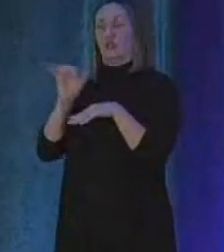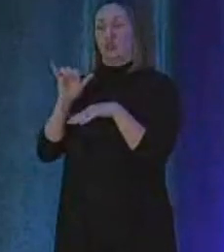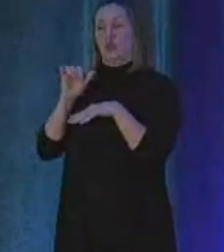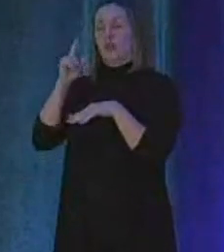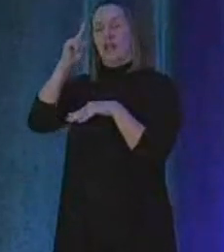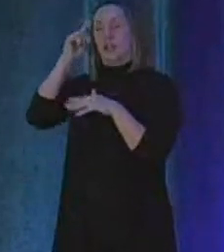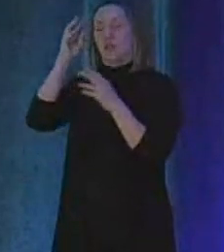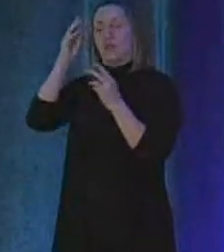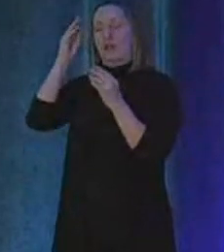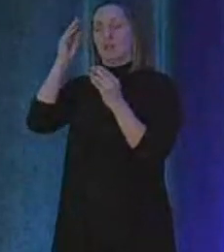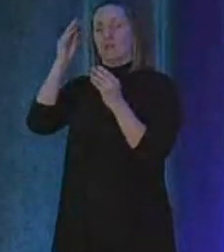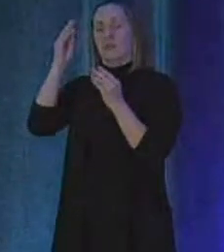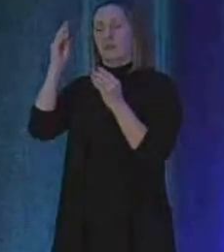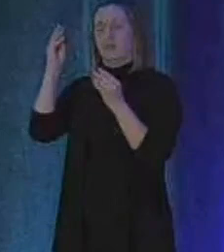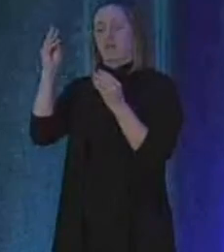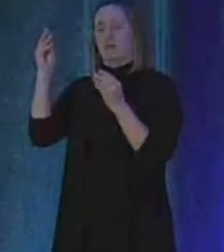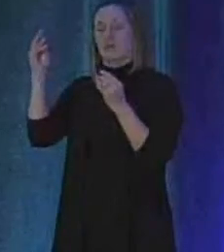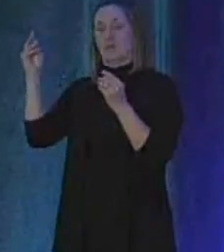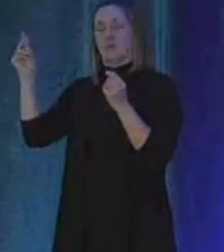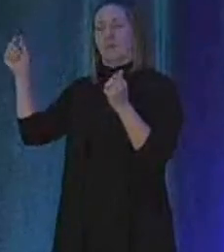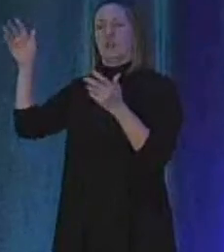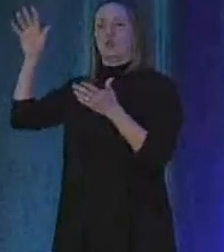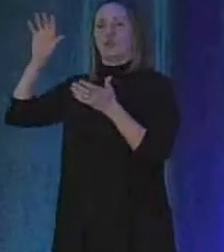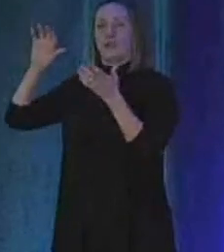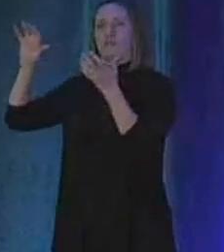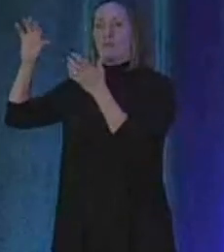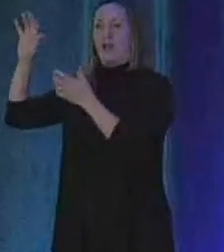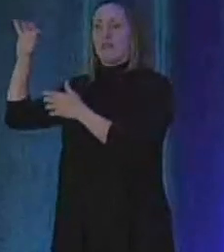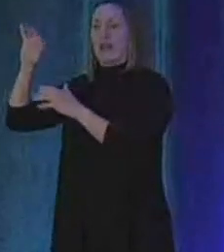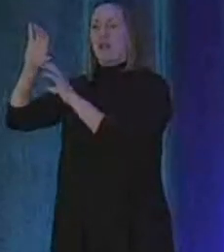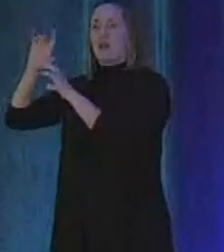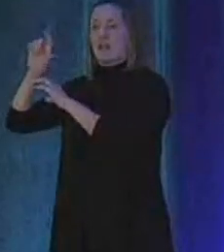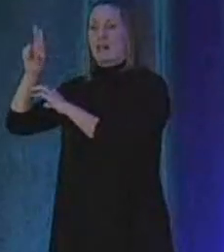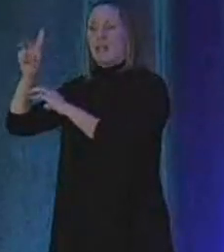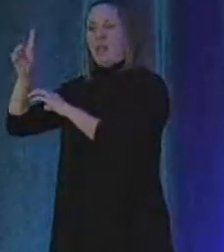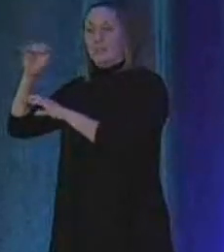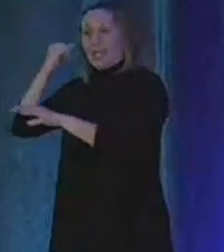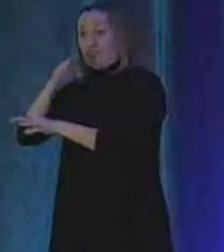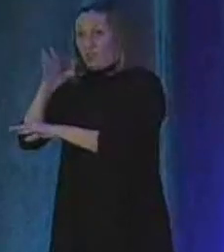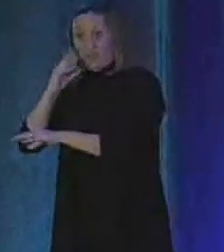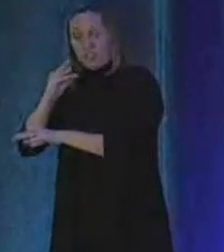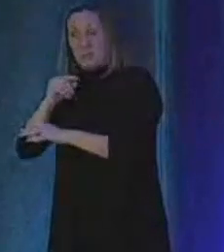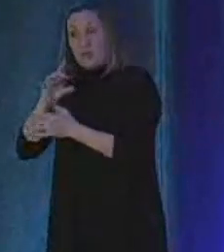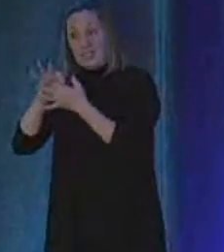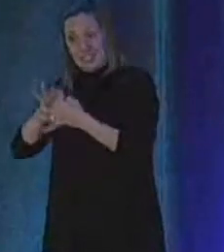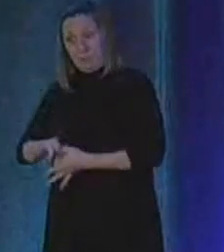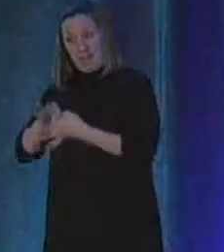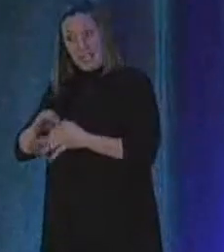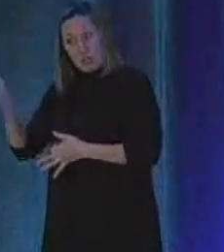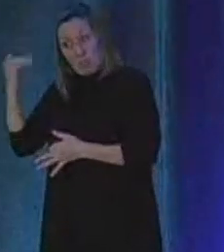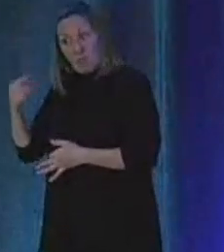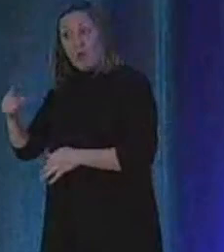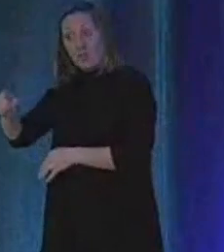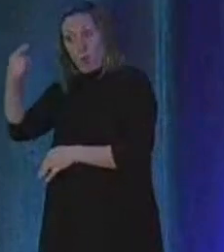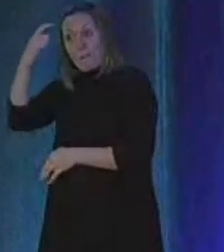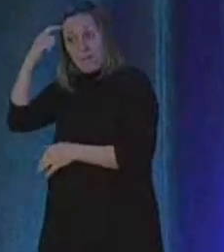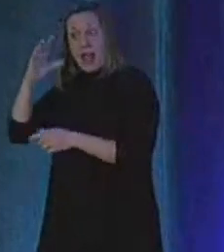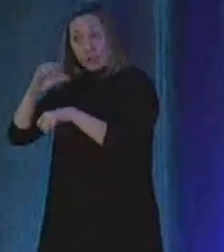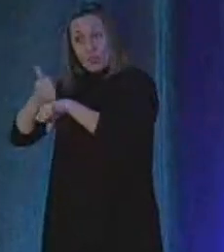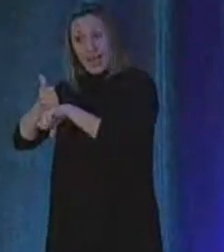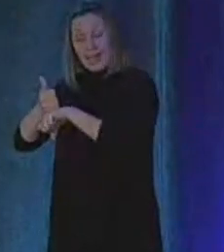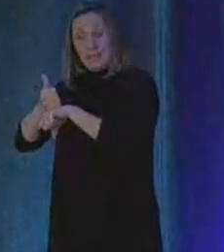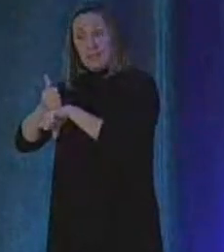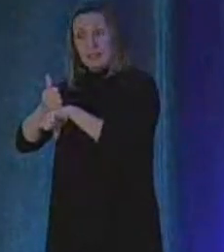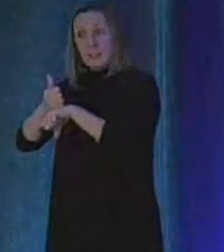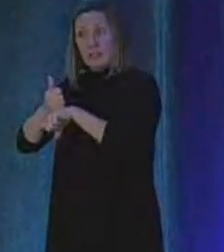thoughts drift by like clouds. If you've never meditated like deeply before, your mind actually creates a stream